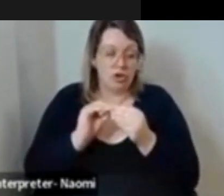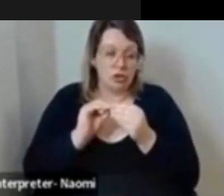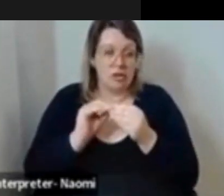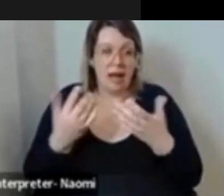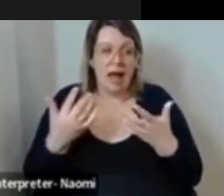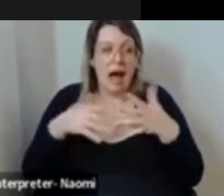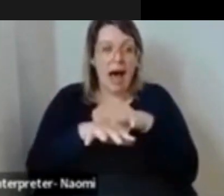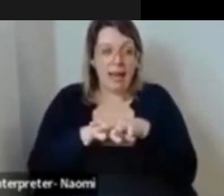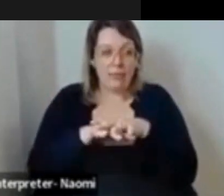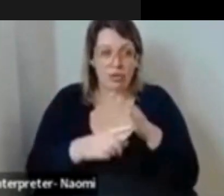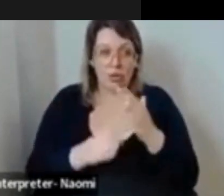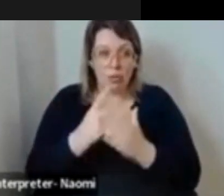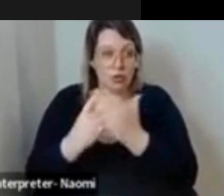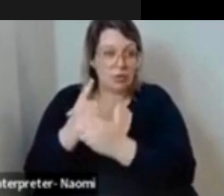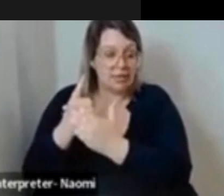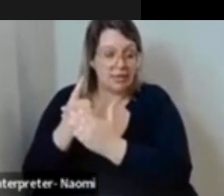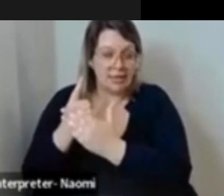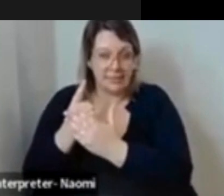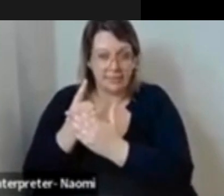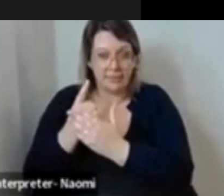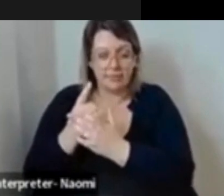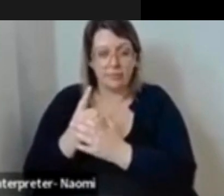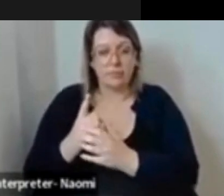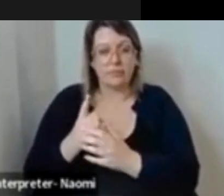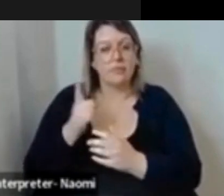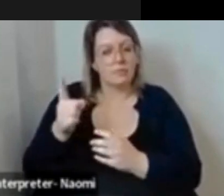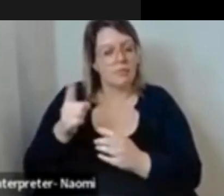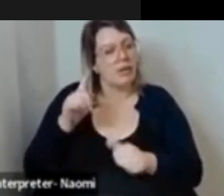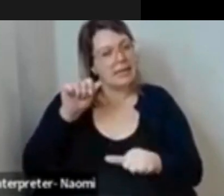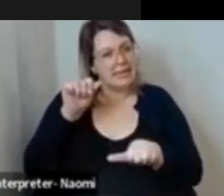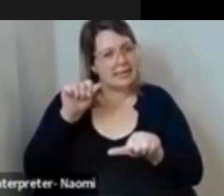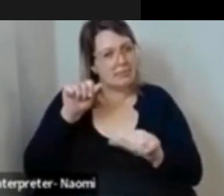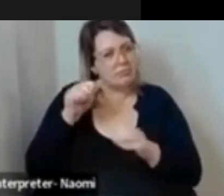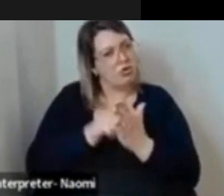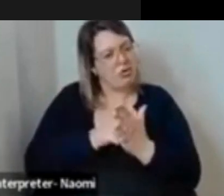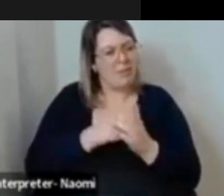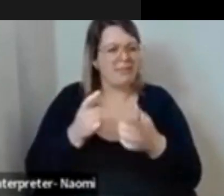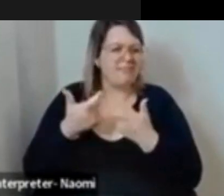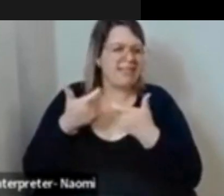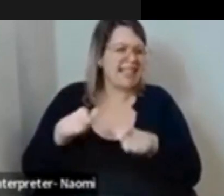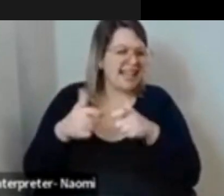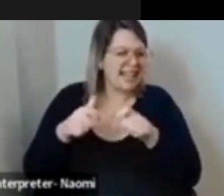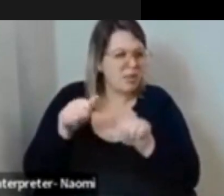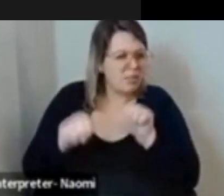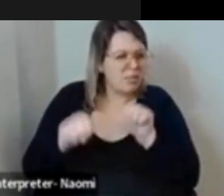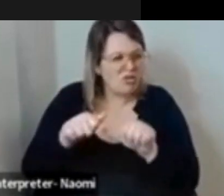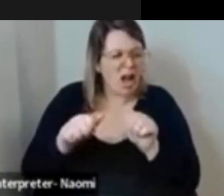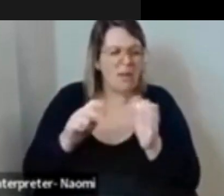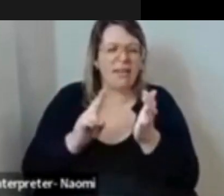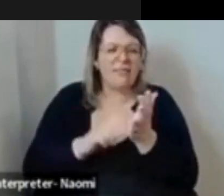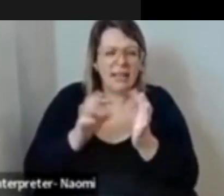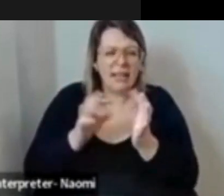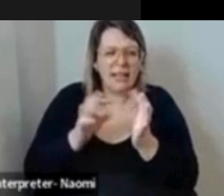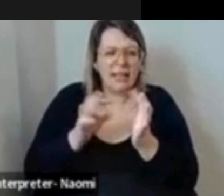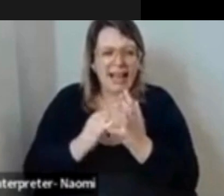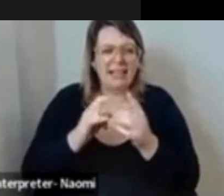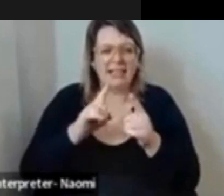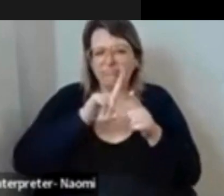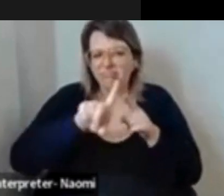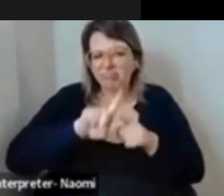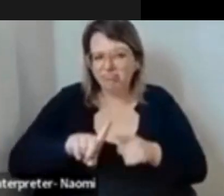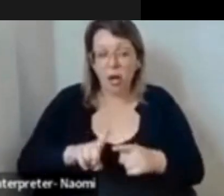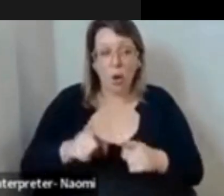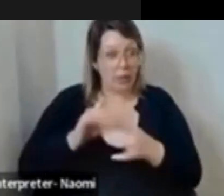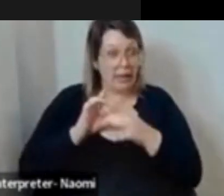opportunities. And so through the sustainable programmes that we put in place, such as SENFest, VBS, etc., we've been able to engage with